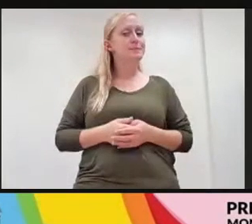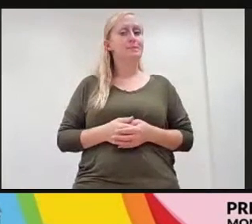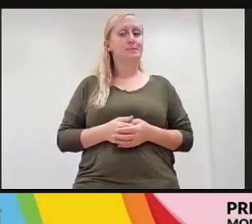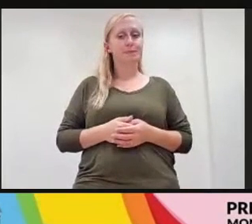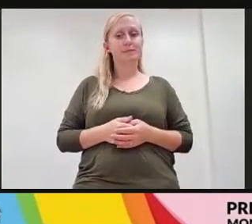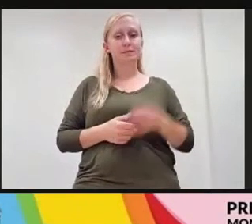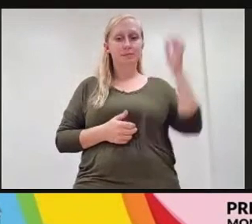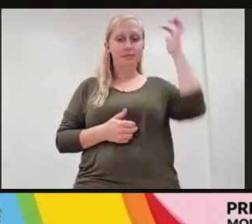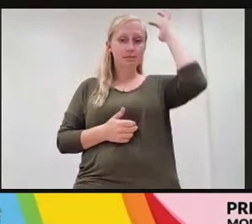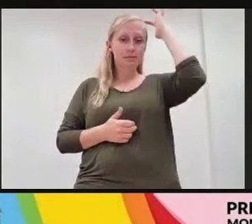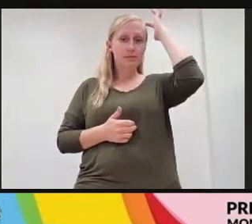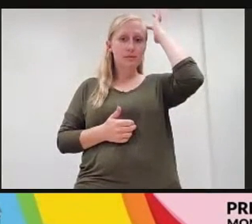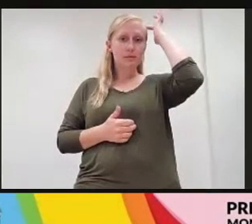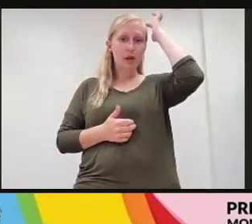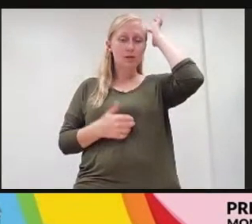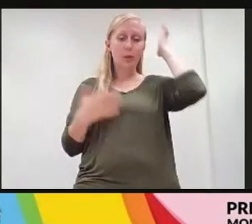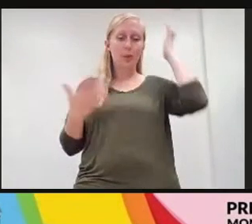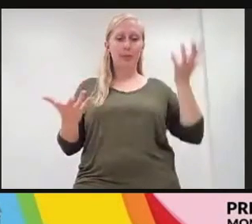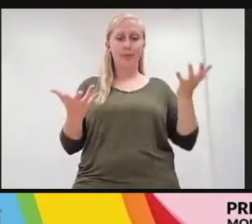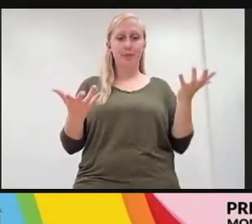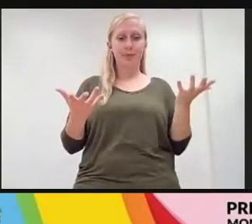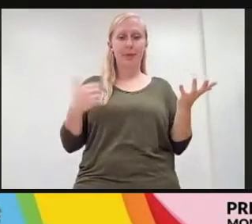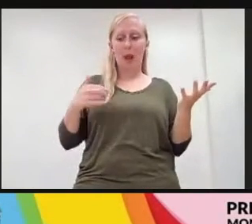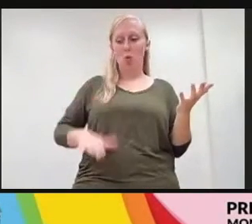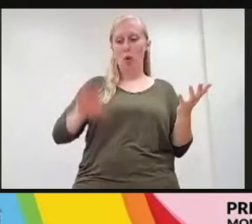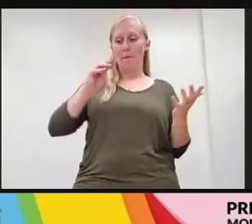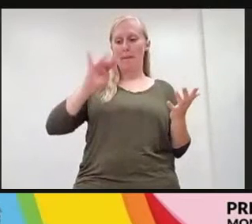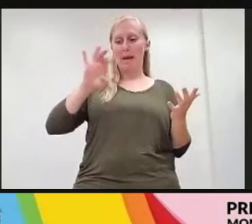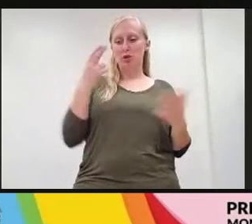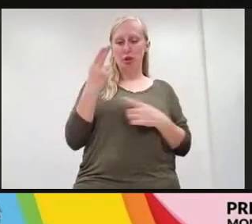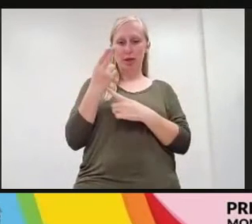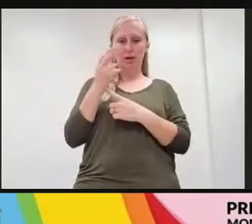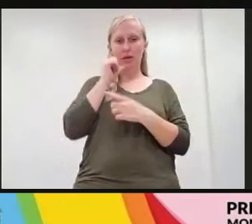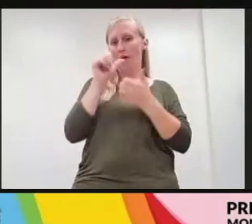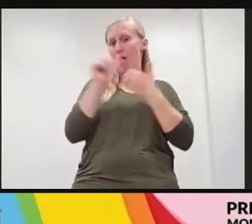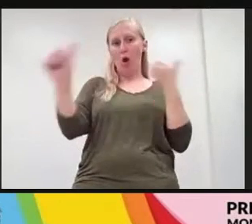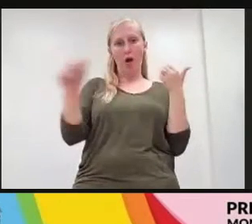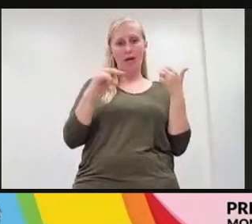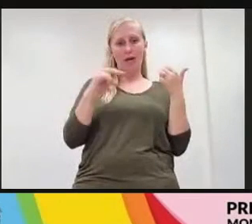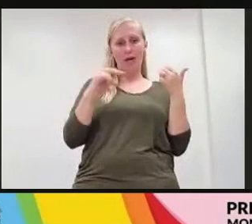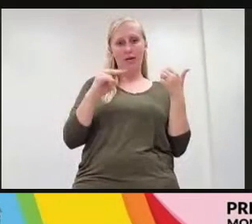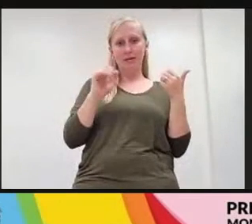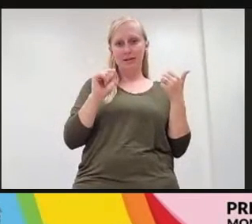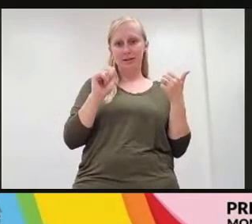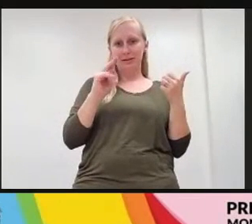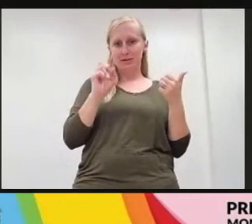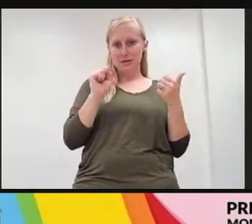right. So I grew up in Michigan, not too far from Kansas, Maria.